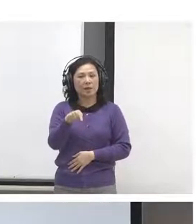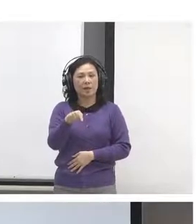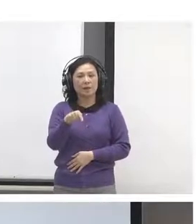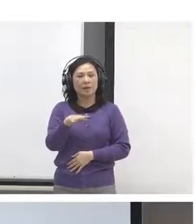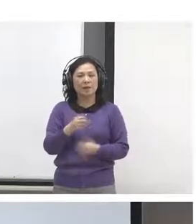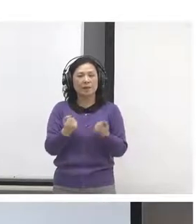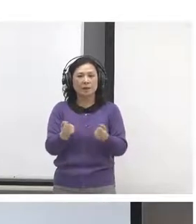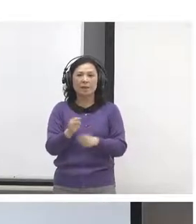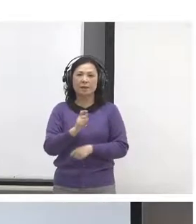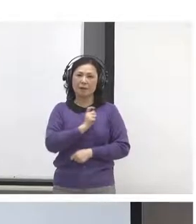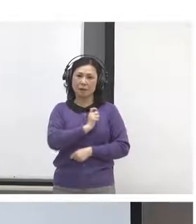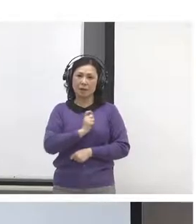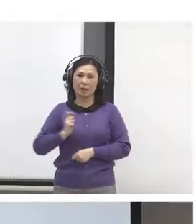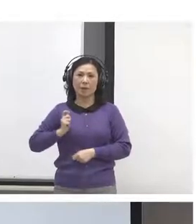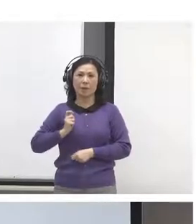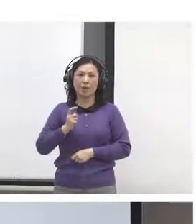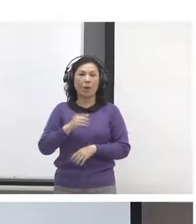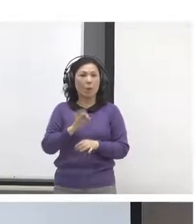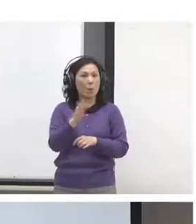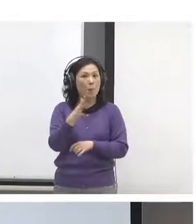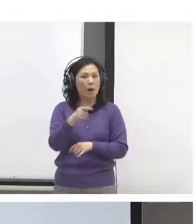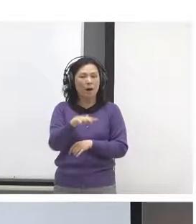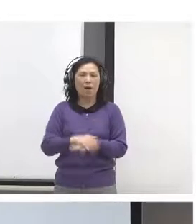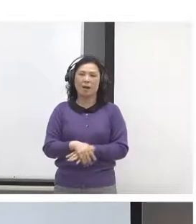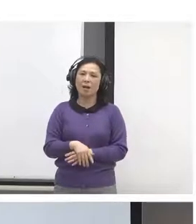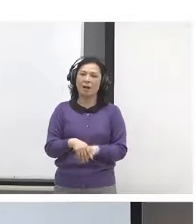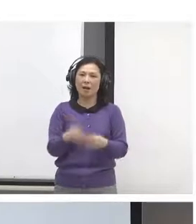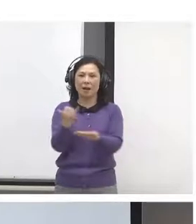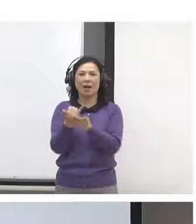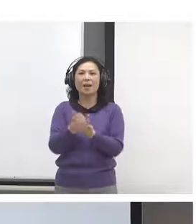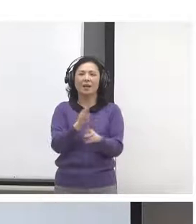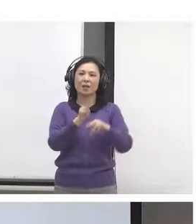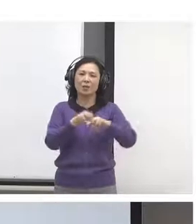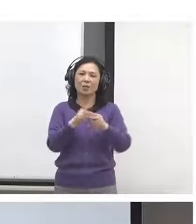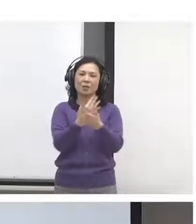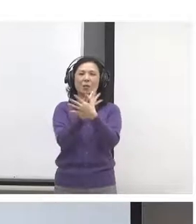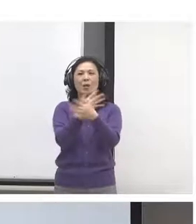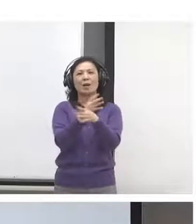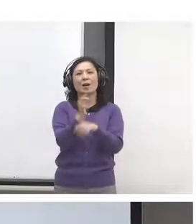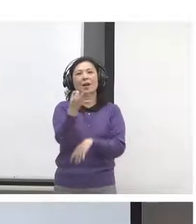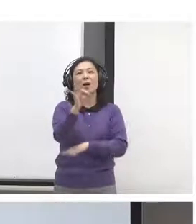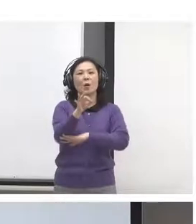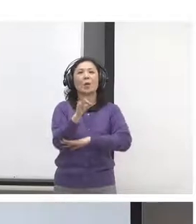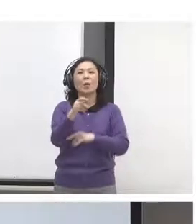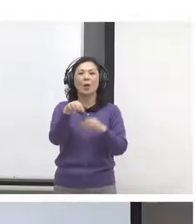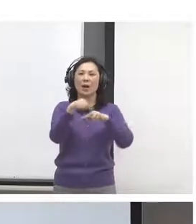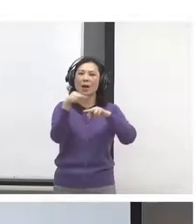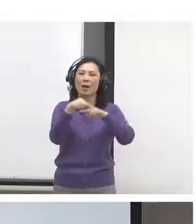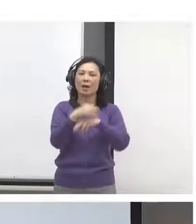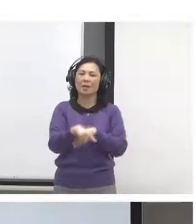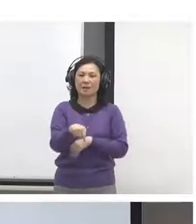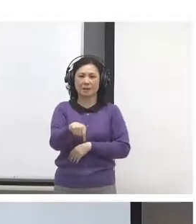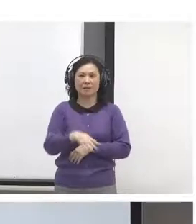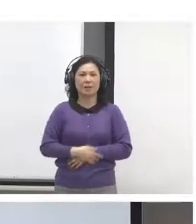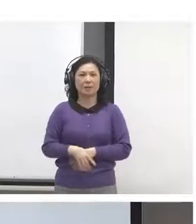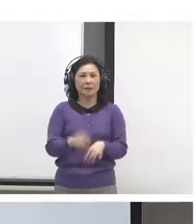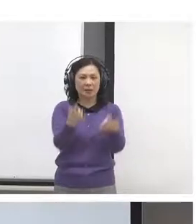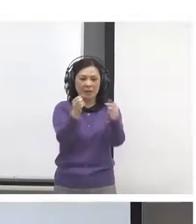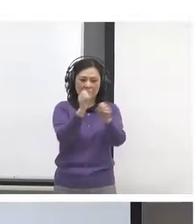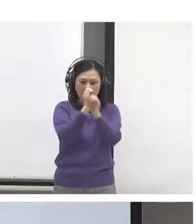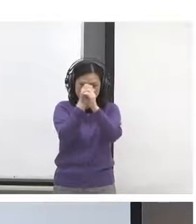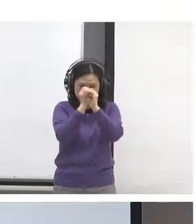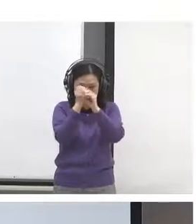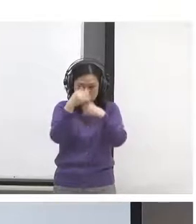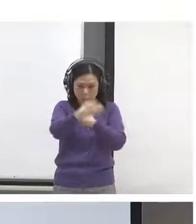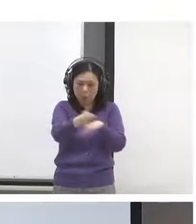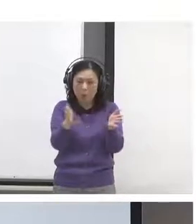visiting fellowship through the Ryerson Leadership Lab through an institution that is based in Toronto. And so this